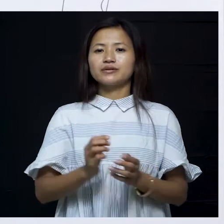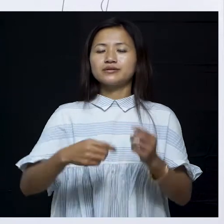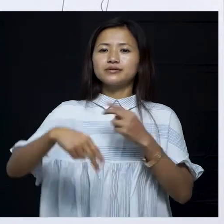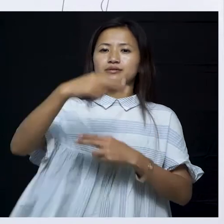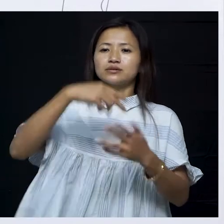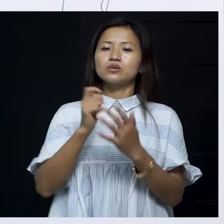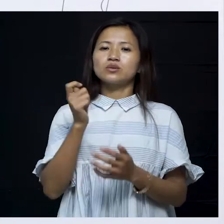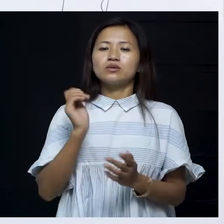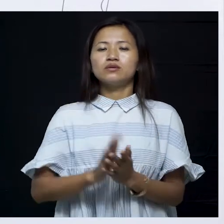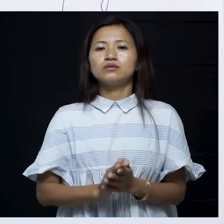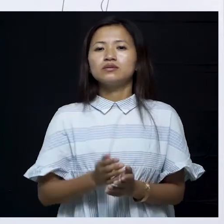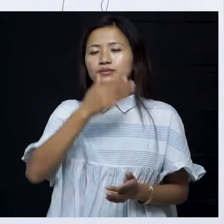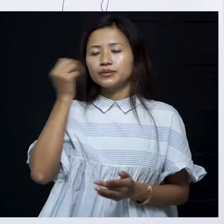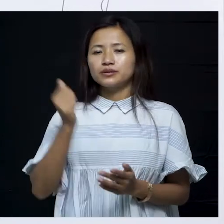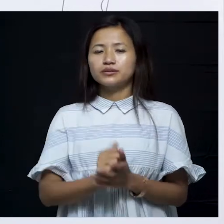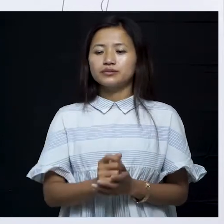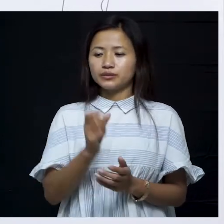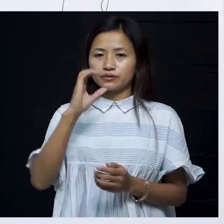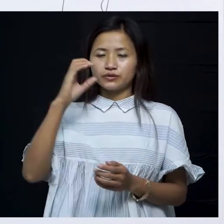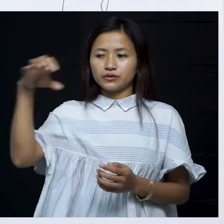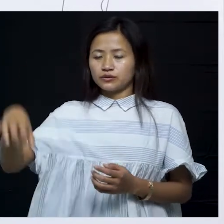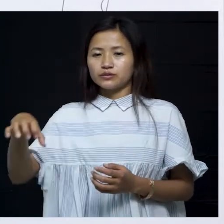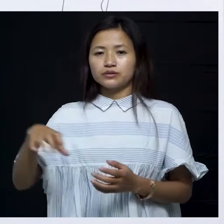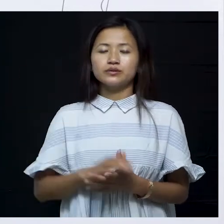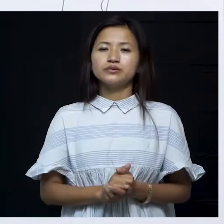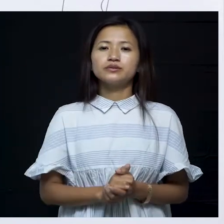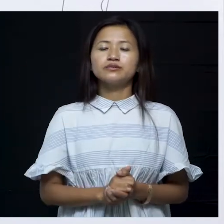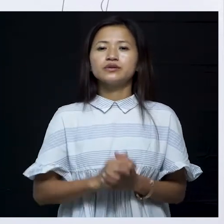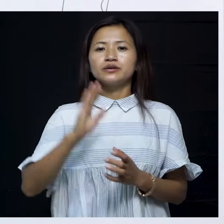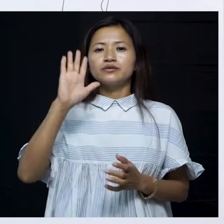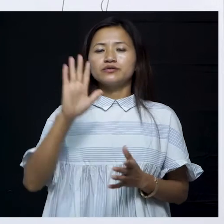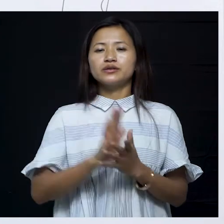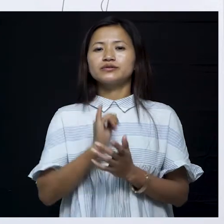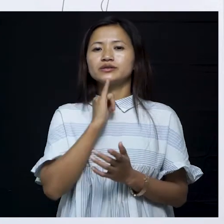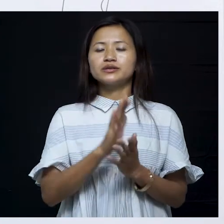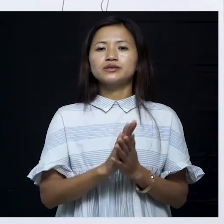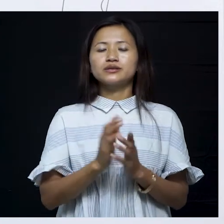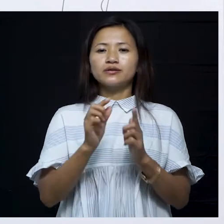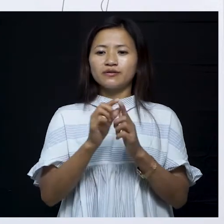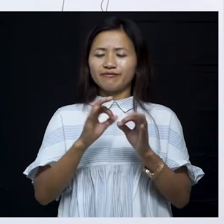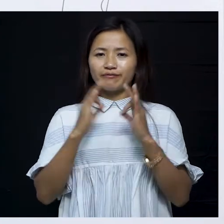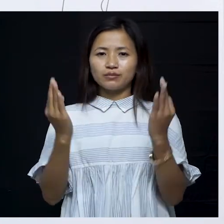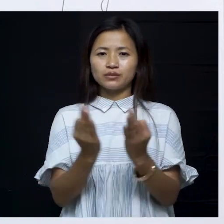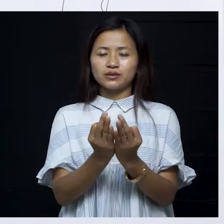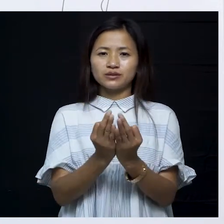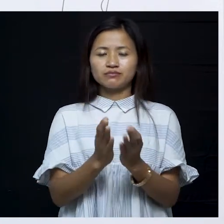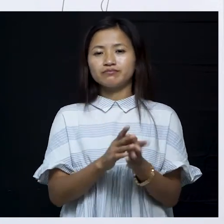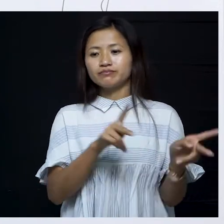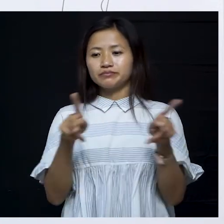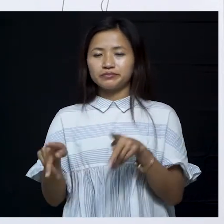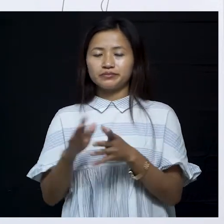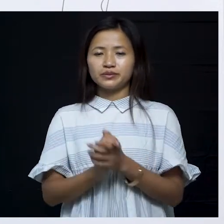they will work for the betterment of the country, right? Then number five is the family planning. So they're trying to